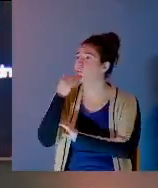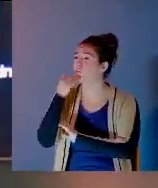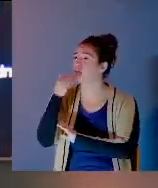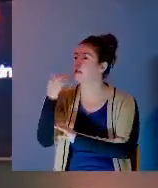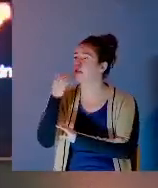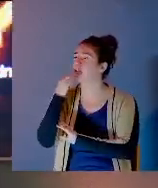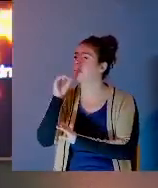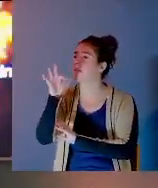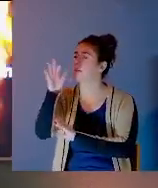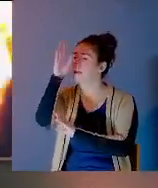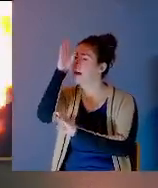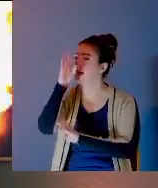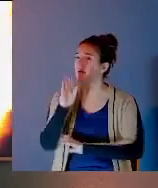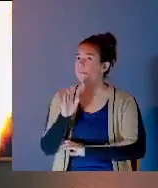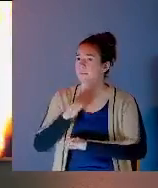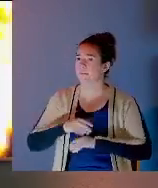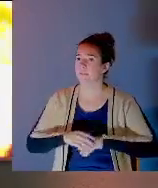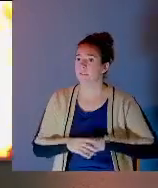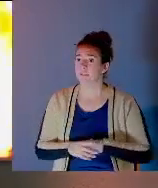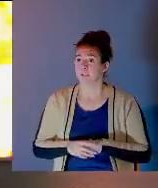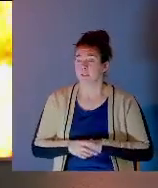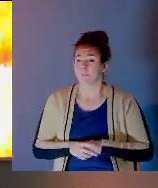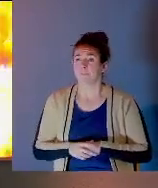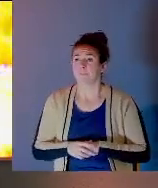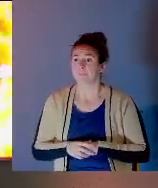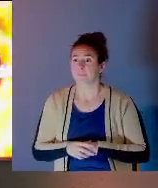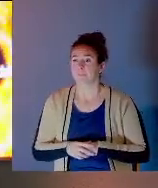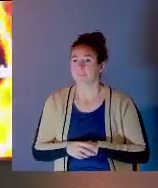of God.